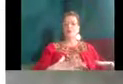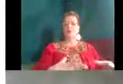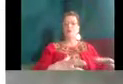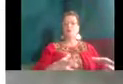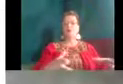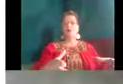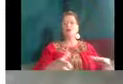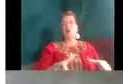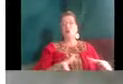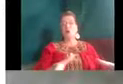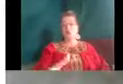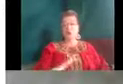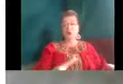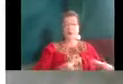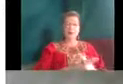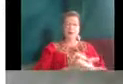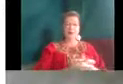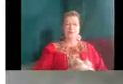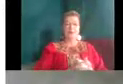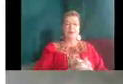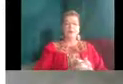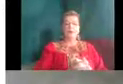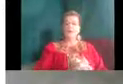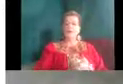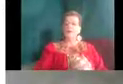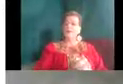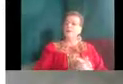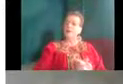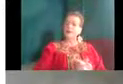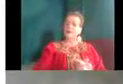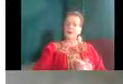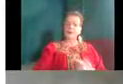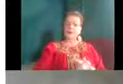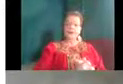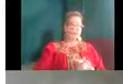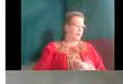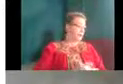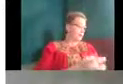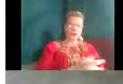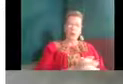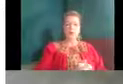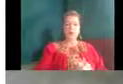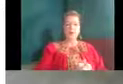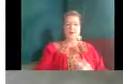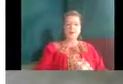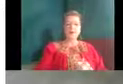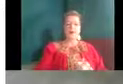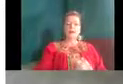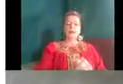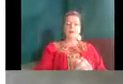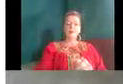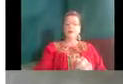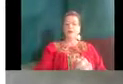to to suit all your needs I'm talking about what dexterity the user has and we'll go over that